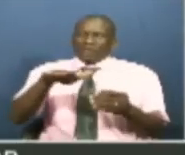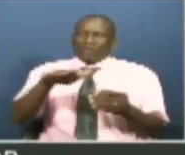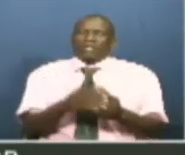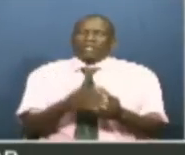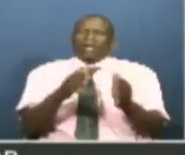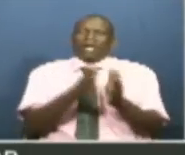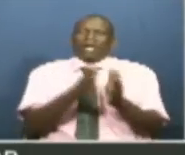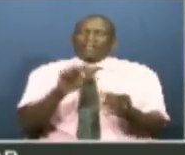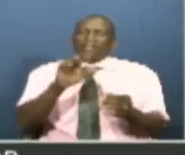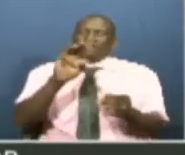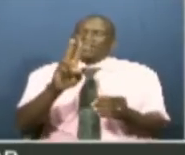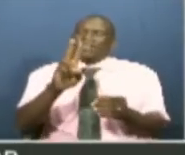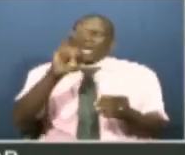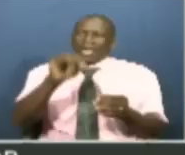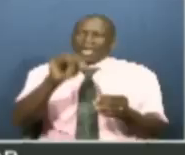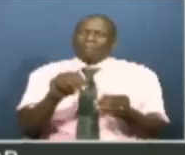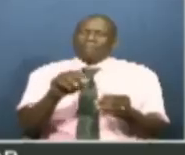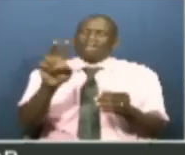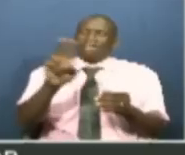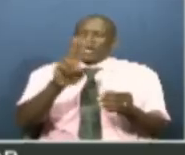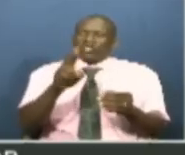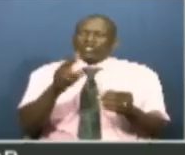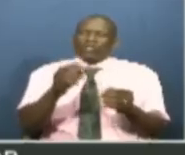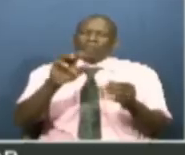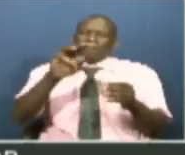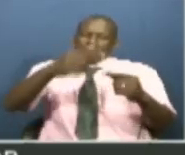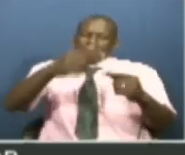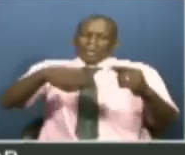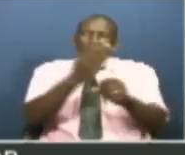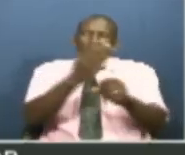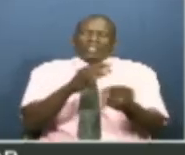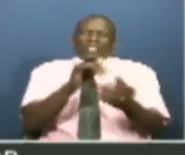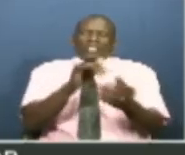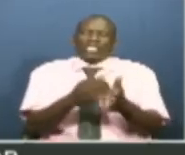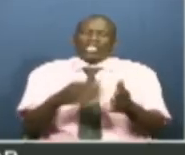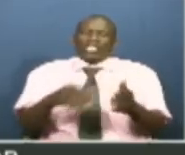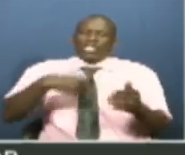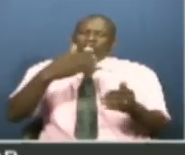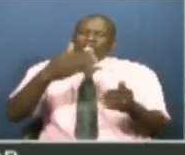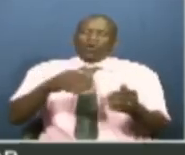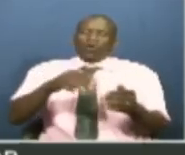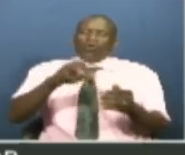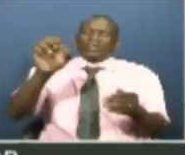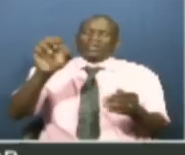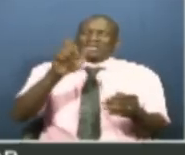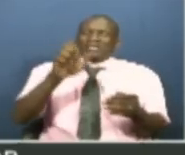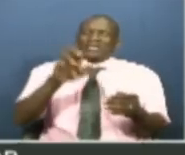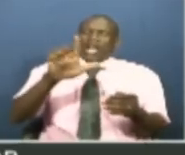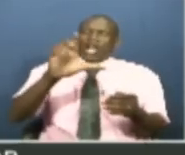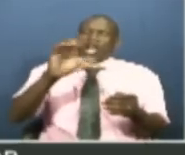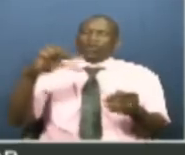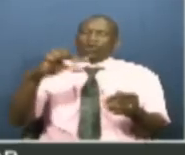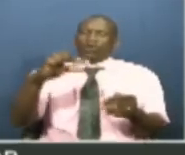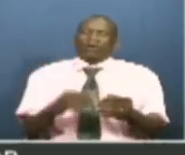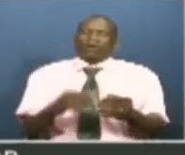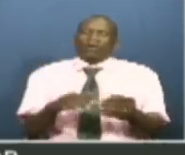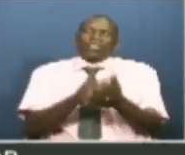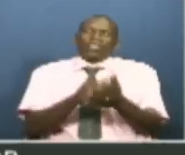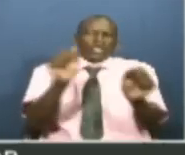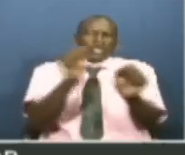the VM, the virtual machine used, is that there are always master logs that you